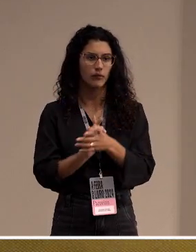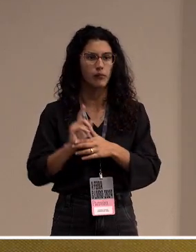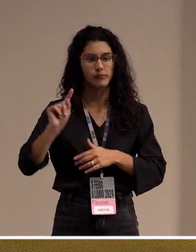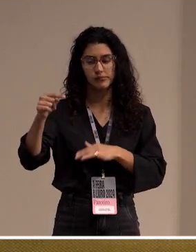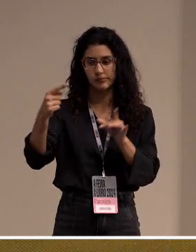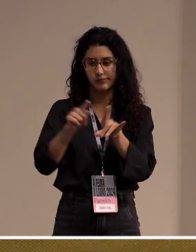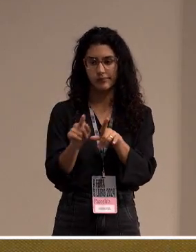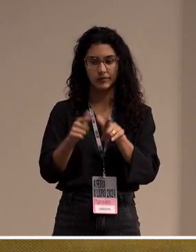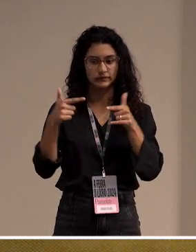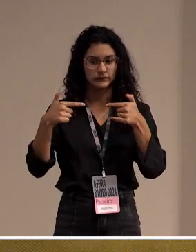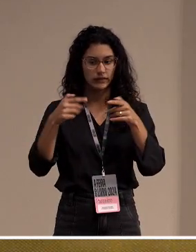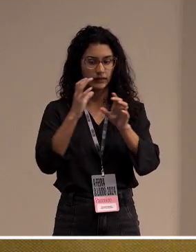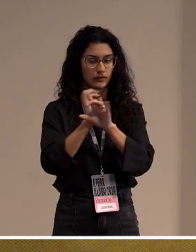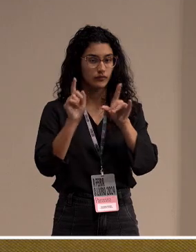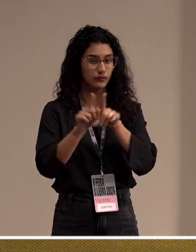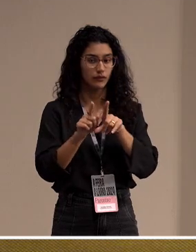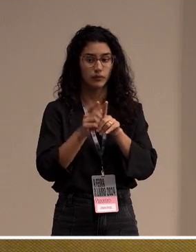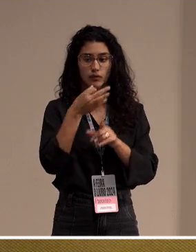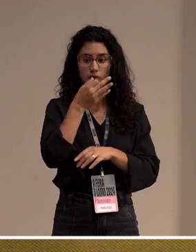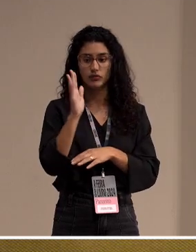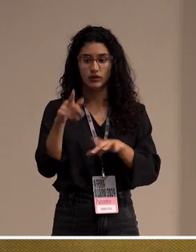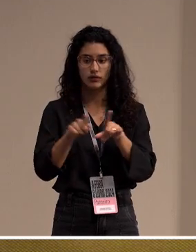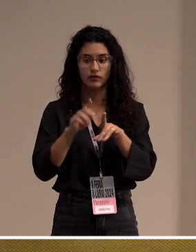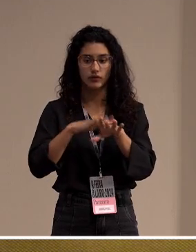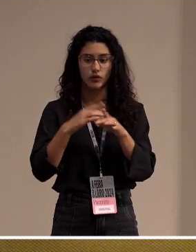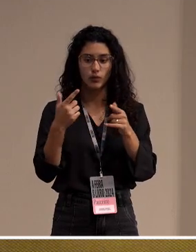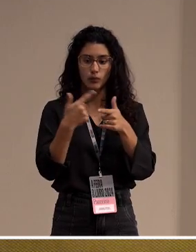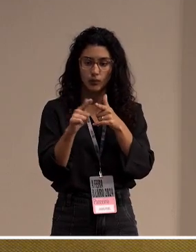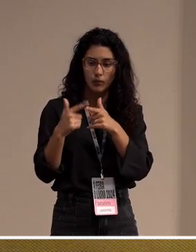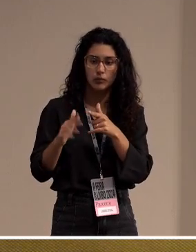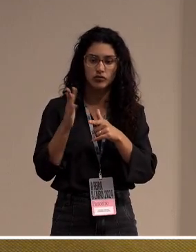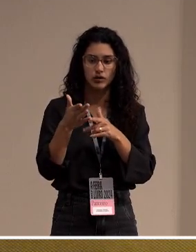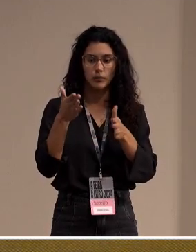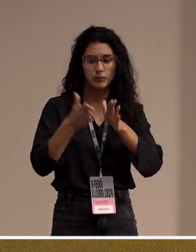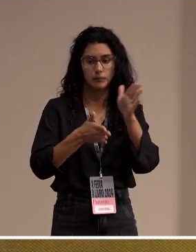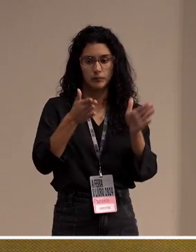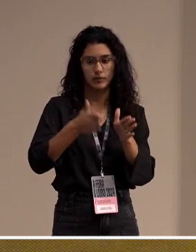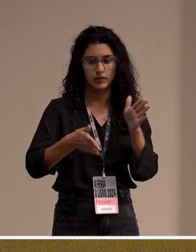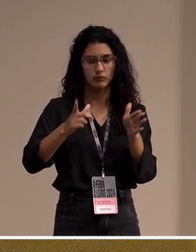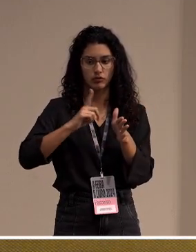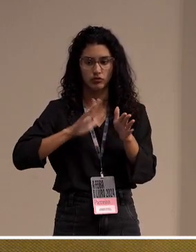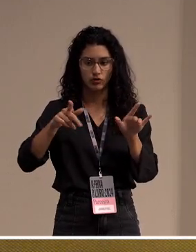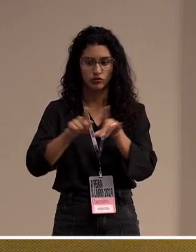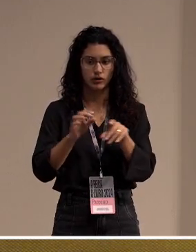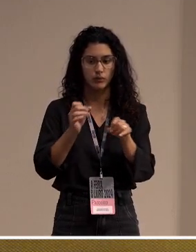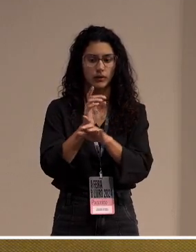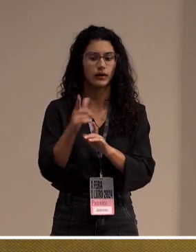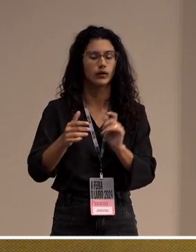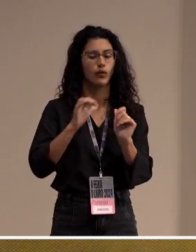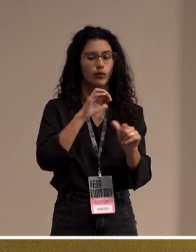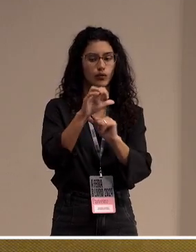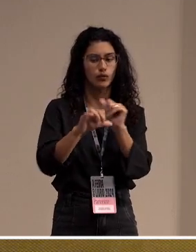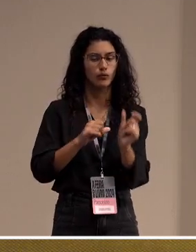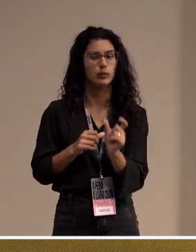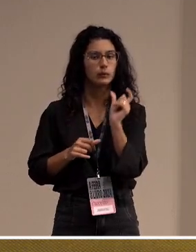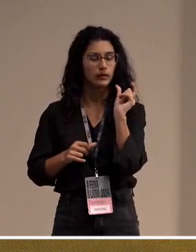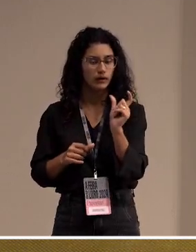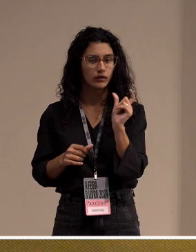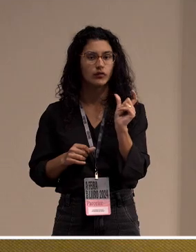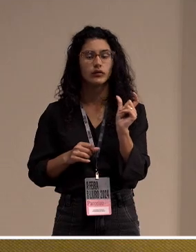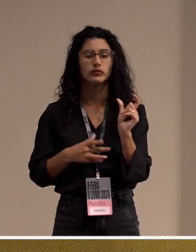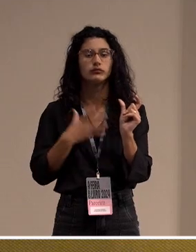that argument was settled, at least temporarily, it became shorthand for black people are unfit